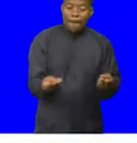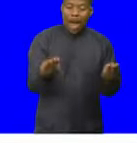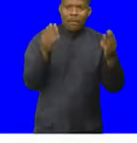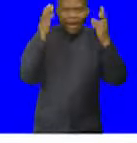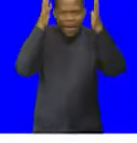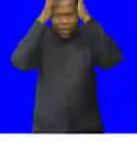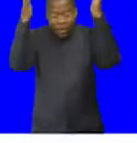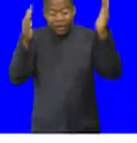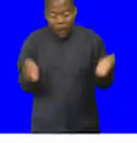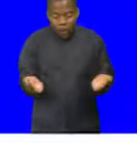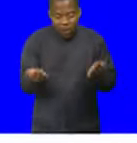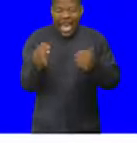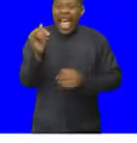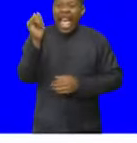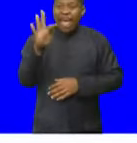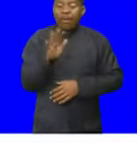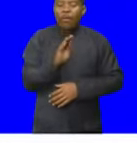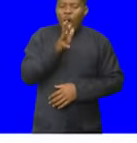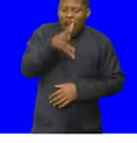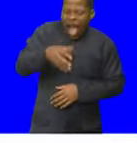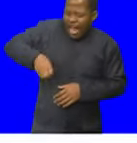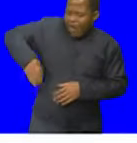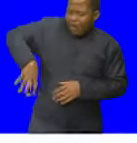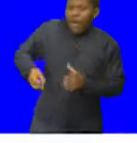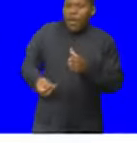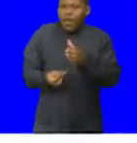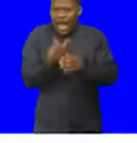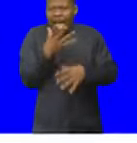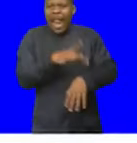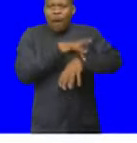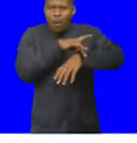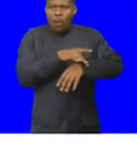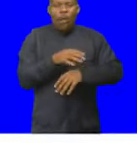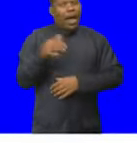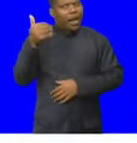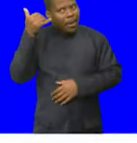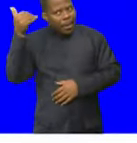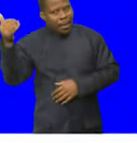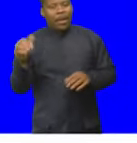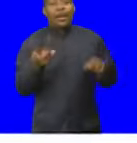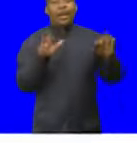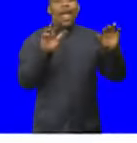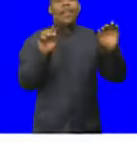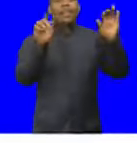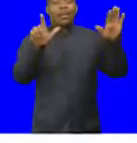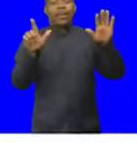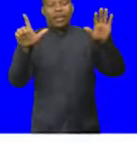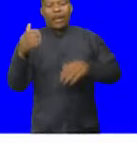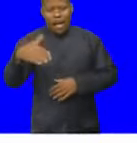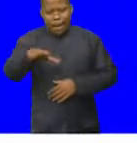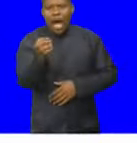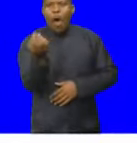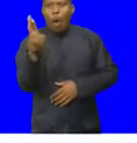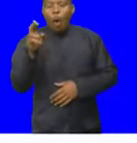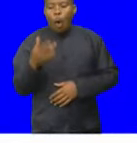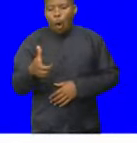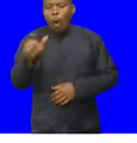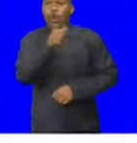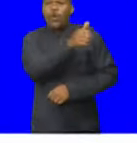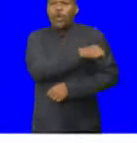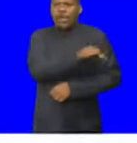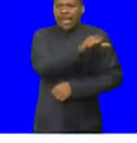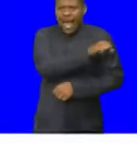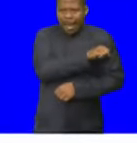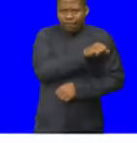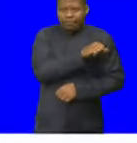ukuthi sishele inombolo le 977 noma siye emtholampilo uma sinetimbawu tekuhlanta lokungemi kanye nemsheko lochubeka